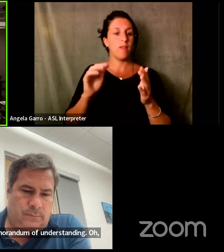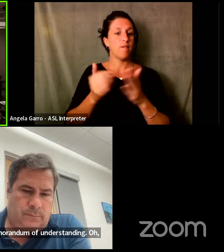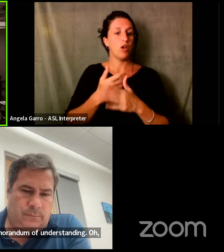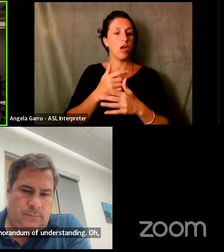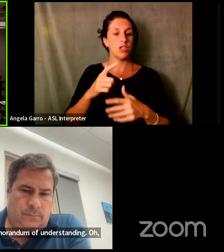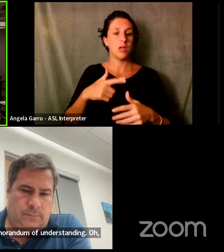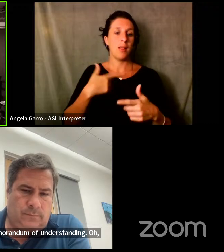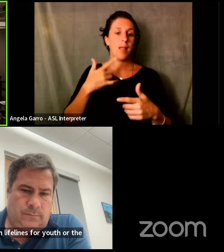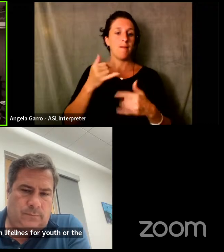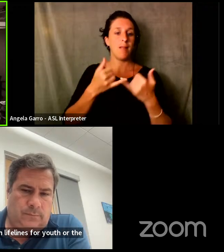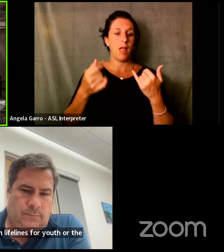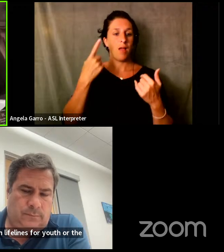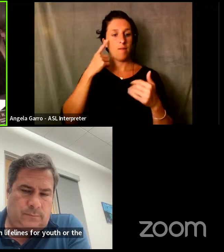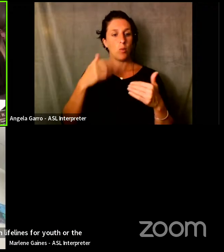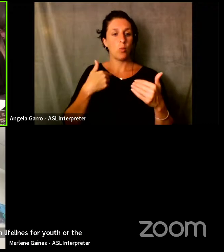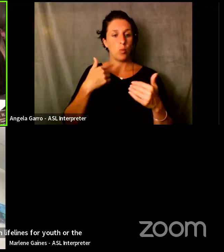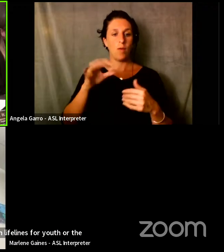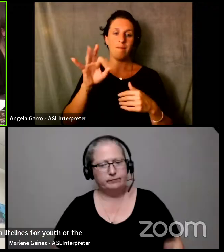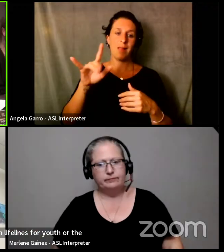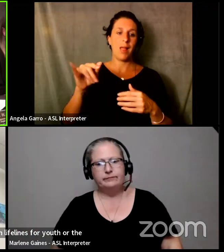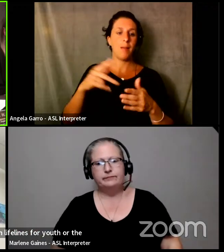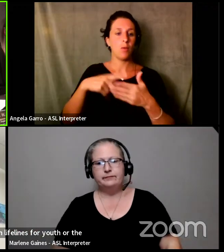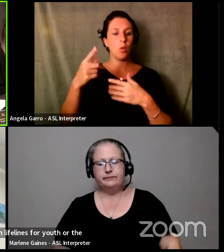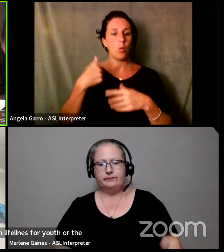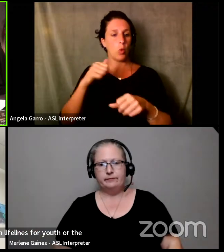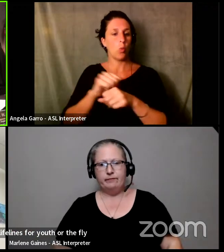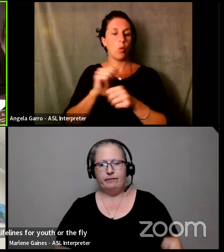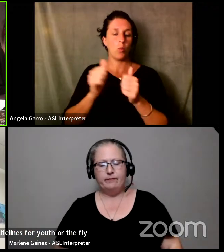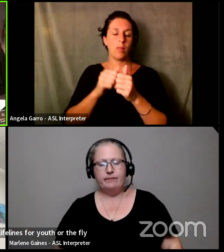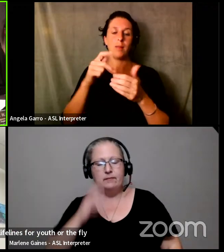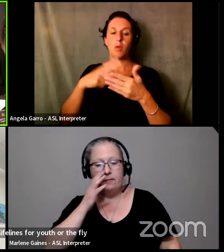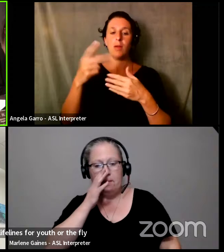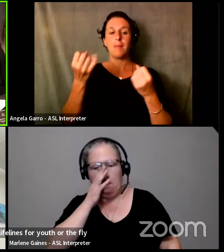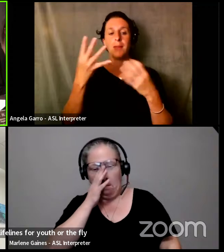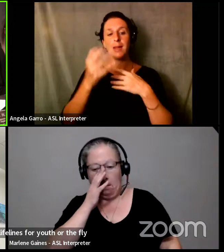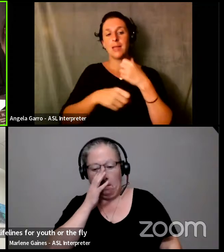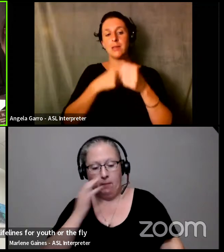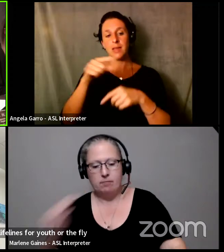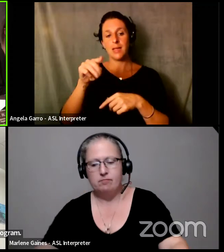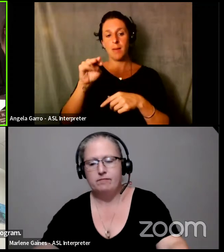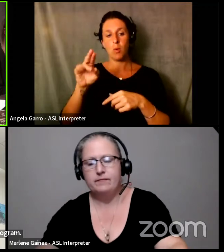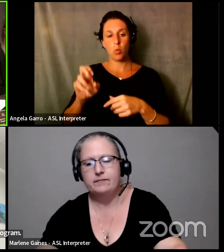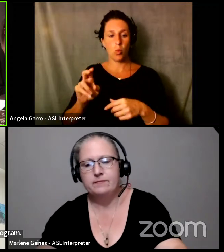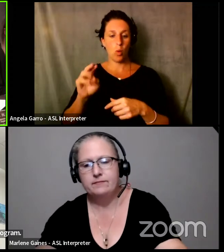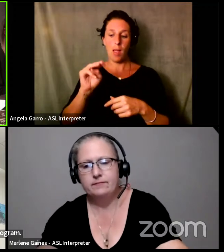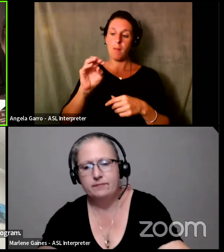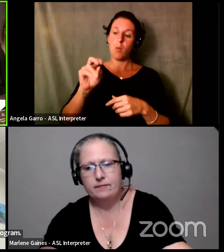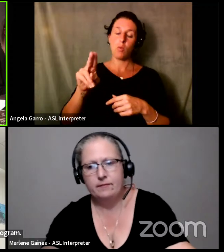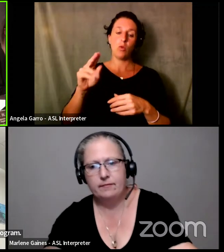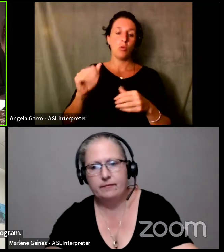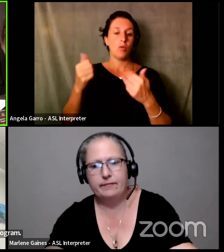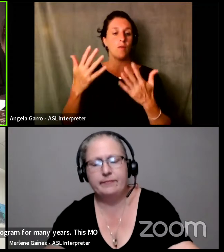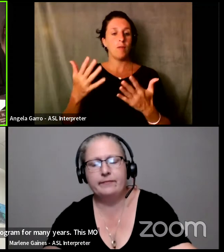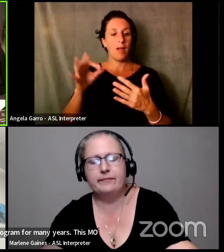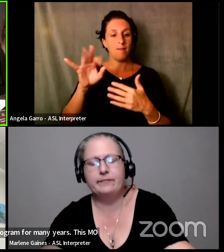the FLY program. We've worked with this program for many years. This MOU would provide FLY